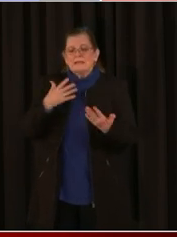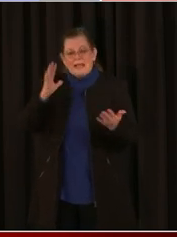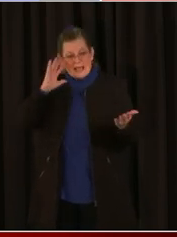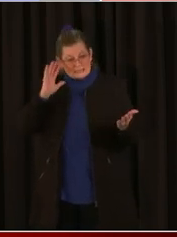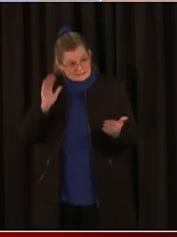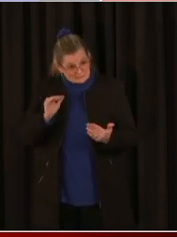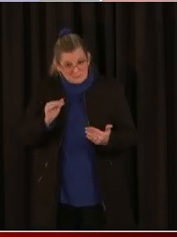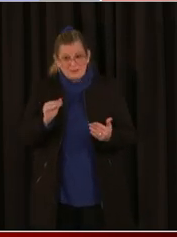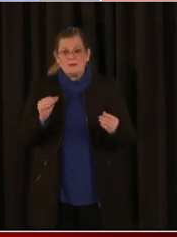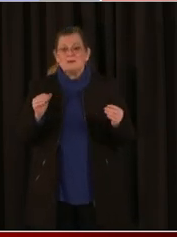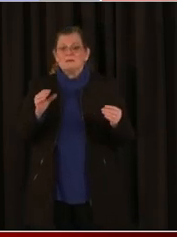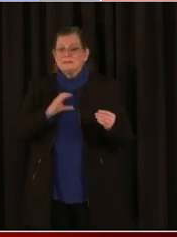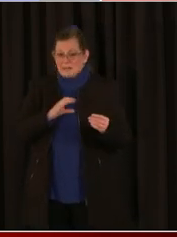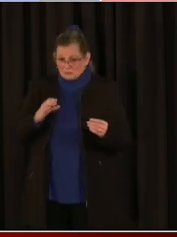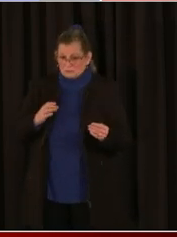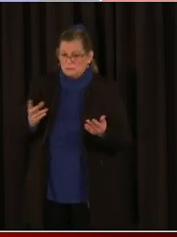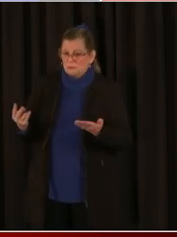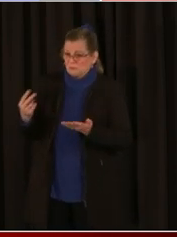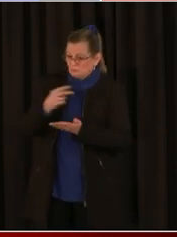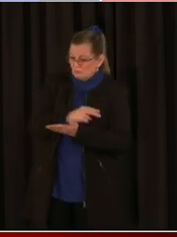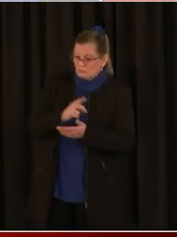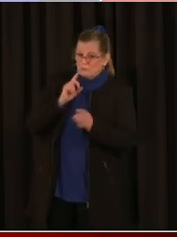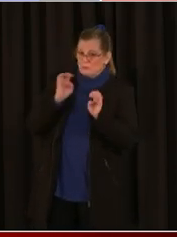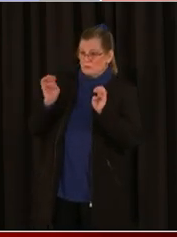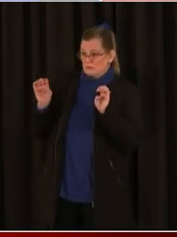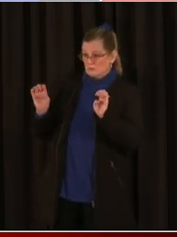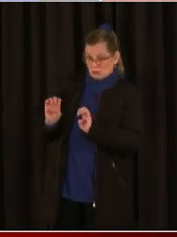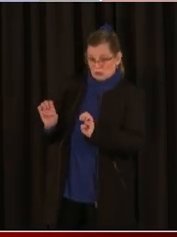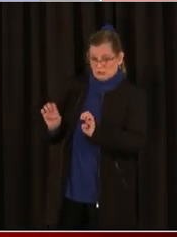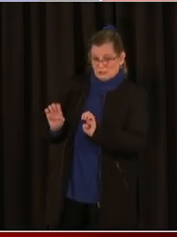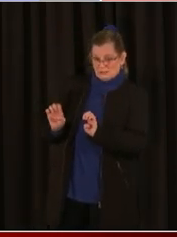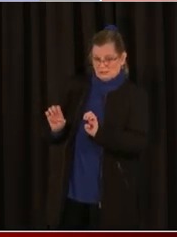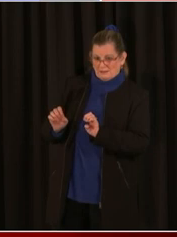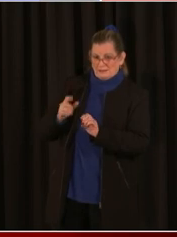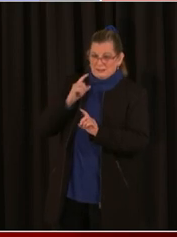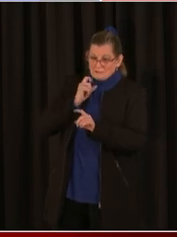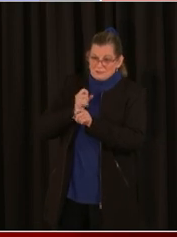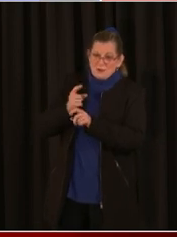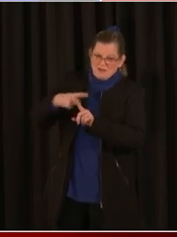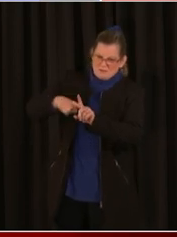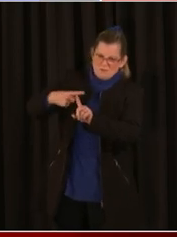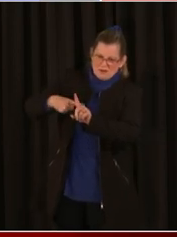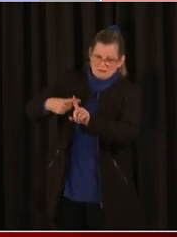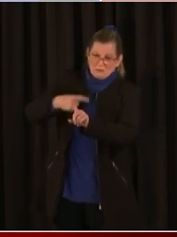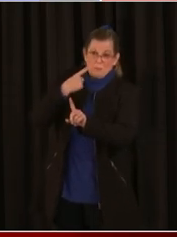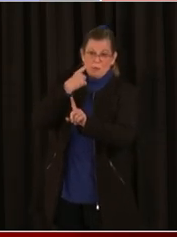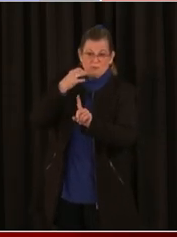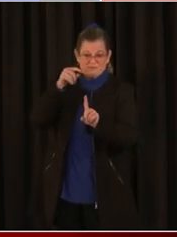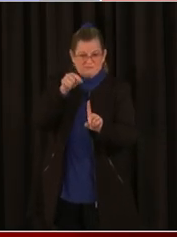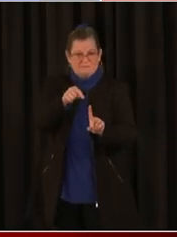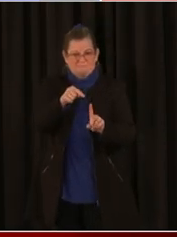seeing more of these congressional review emergencies over the next couple of months. We also have on the agenda for tomorrow